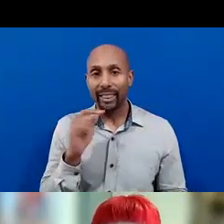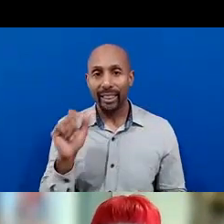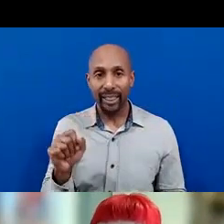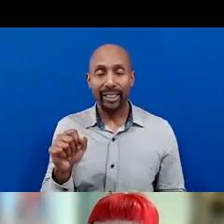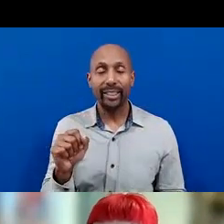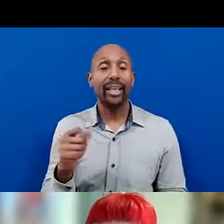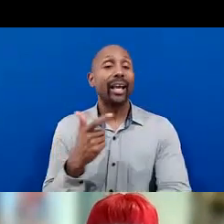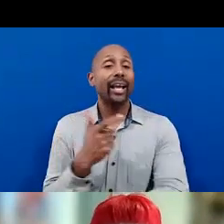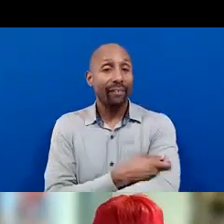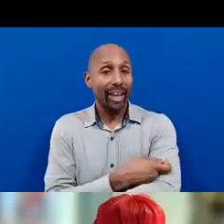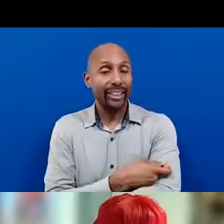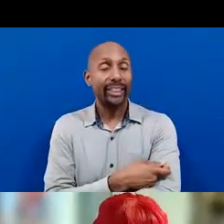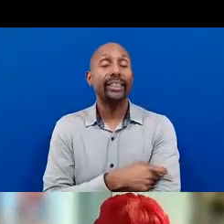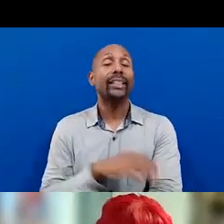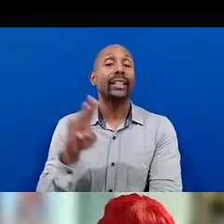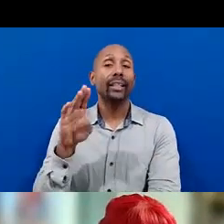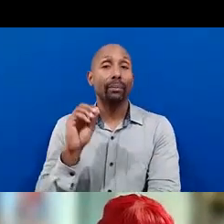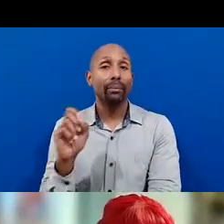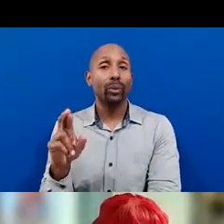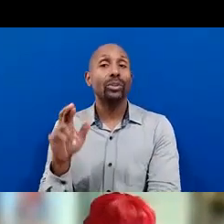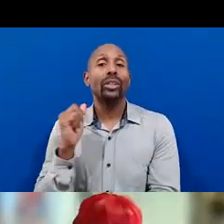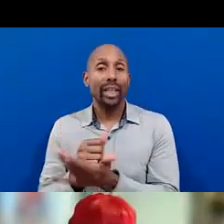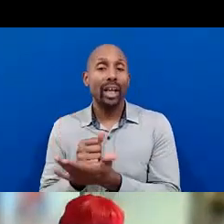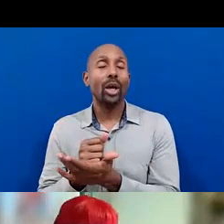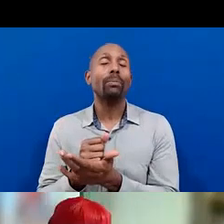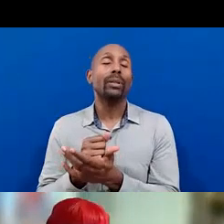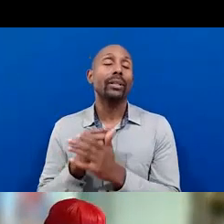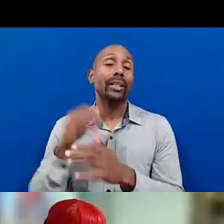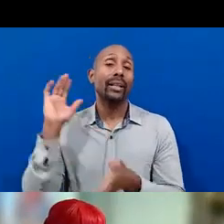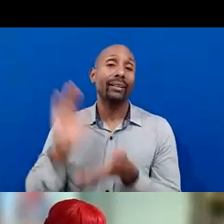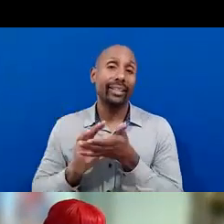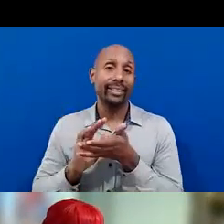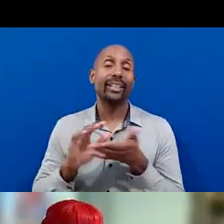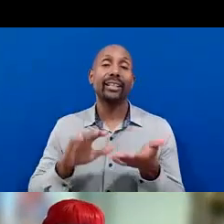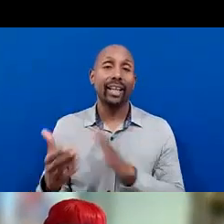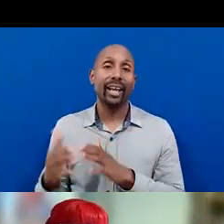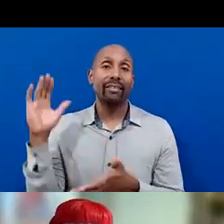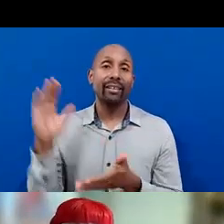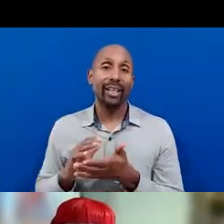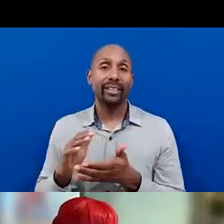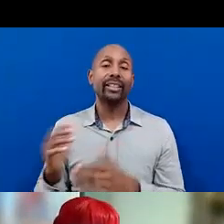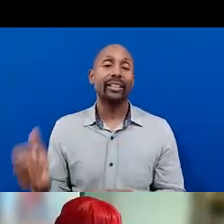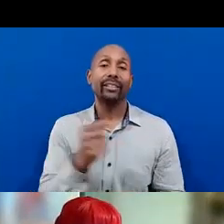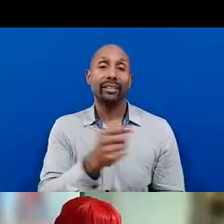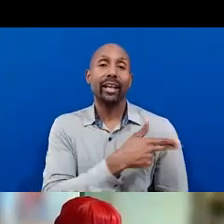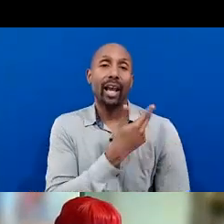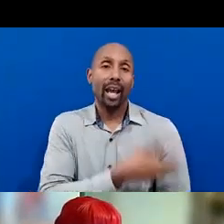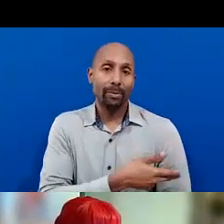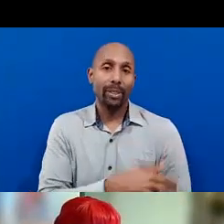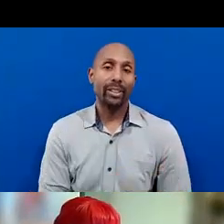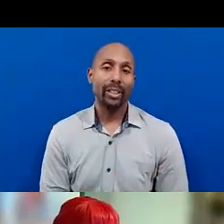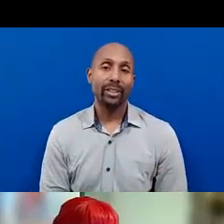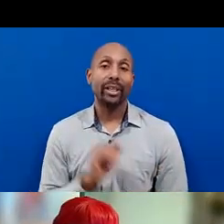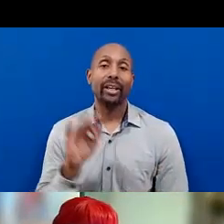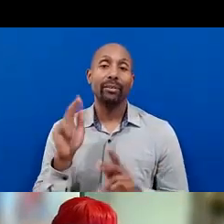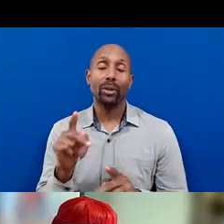do help prevent death and hospitalization. So when folks are not fully vaccinated compared